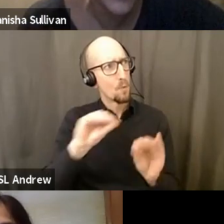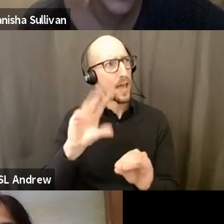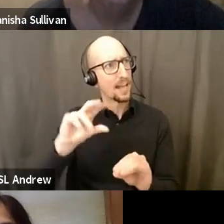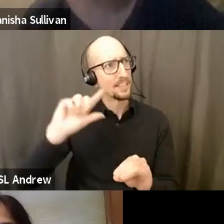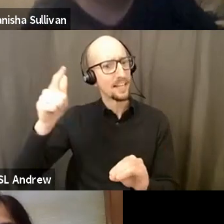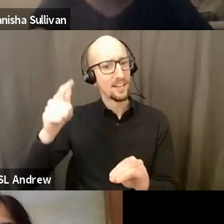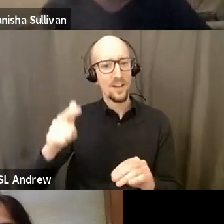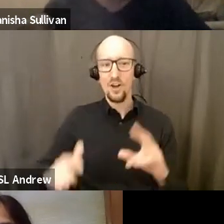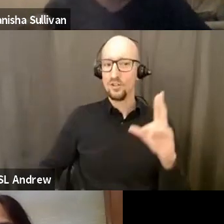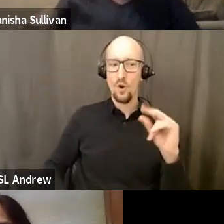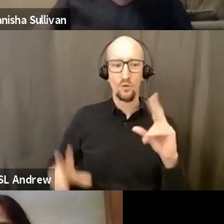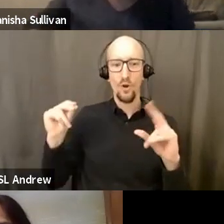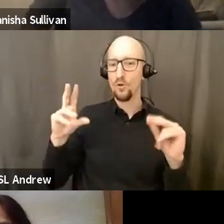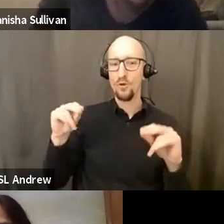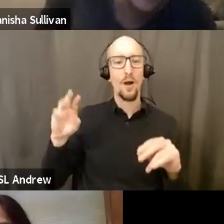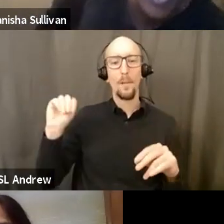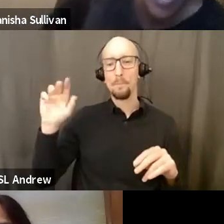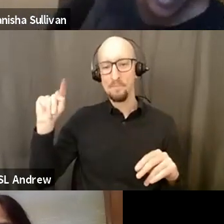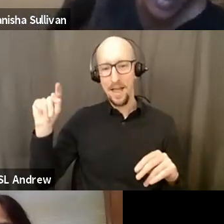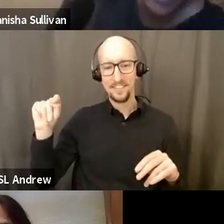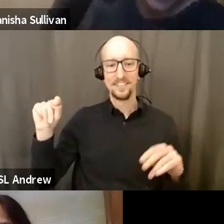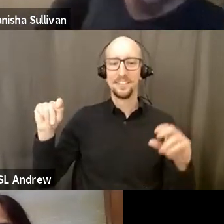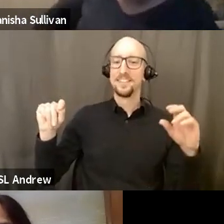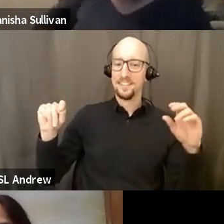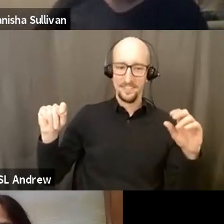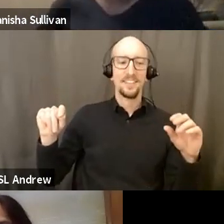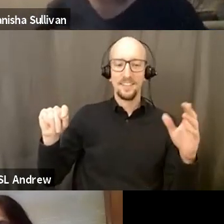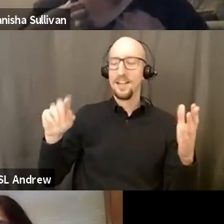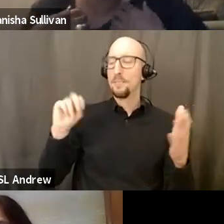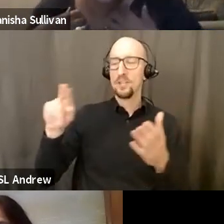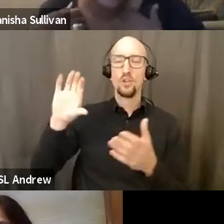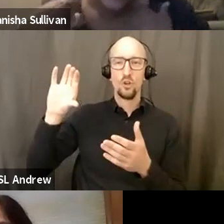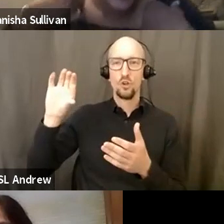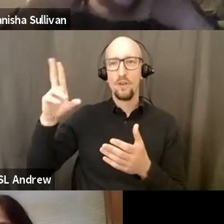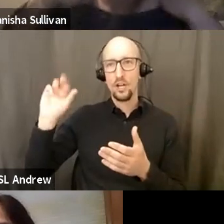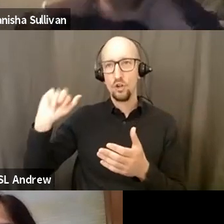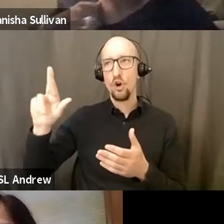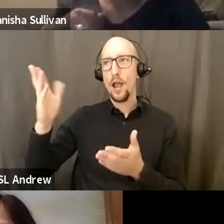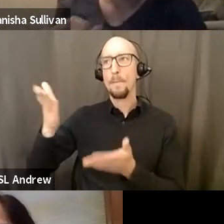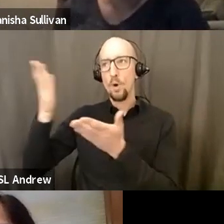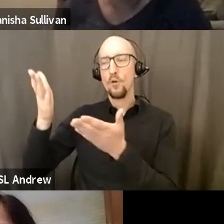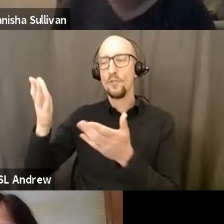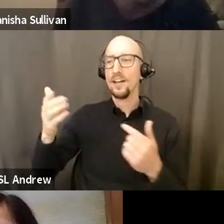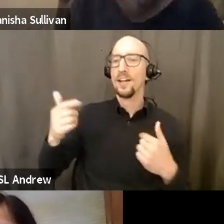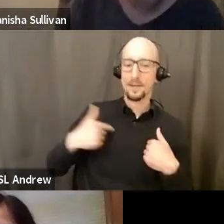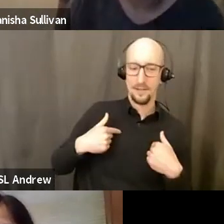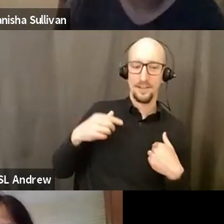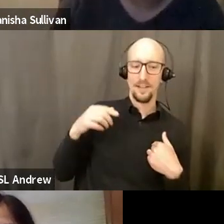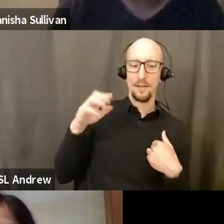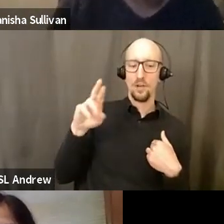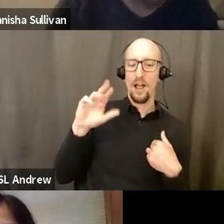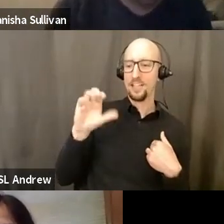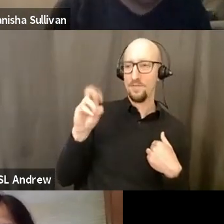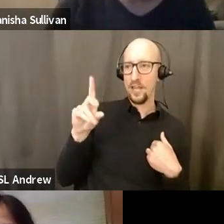No, Oh. Matt That was second. Mr. Matt Krager. second. Mr. Krager moved, I second. Mr. Krager second.